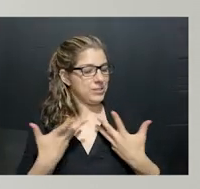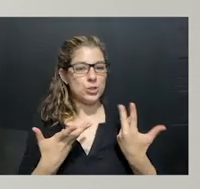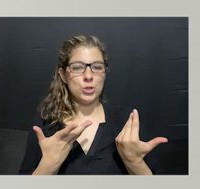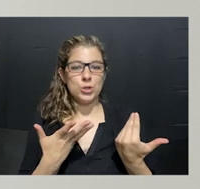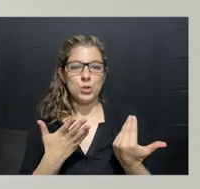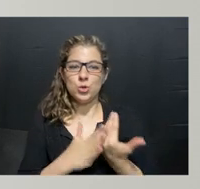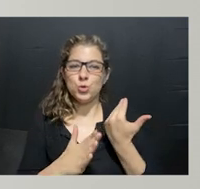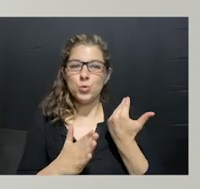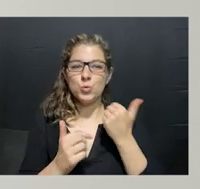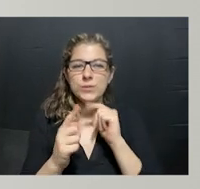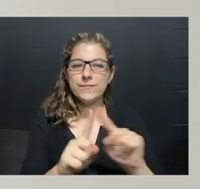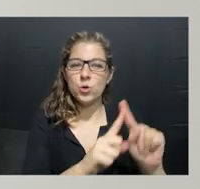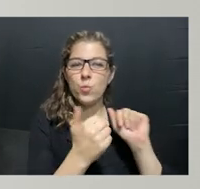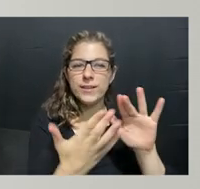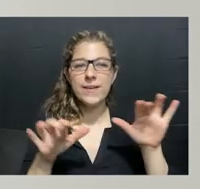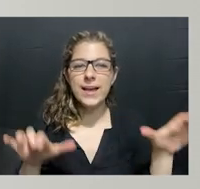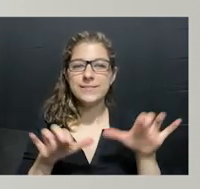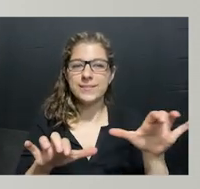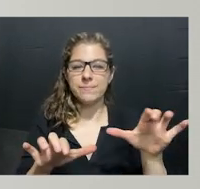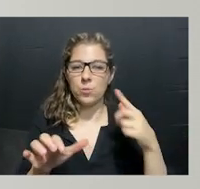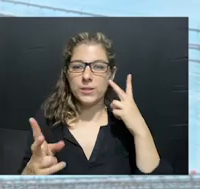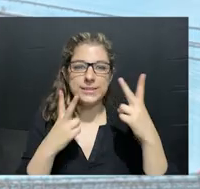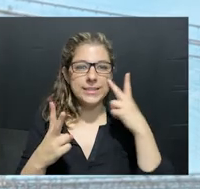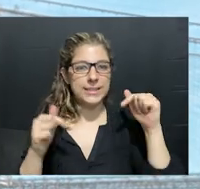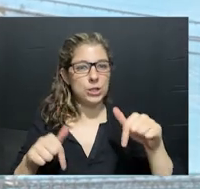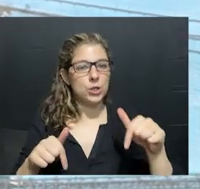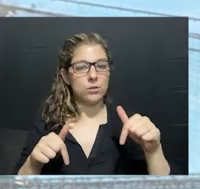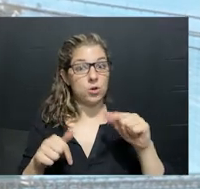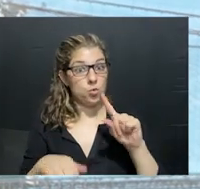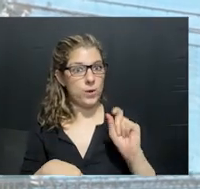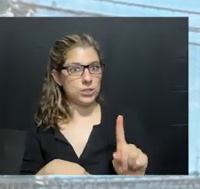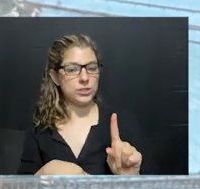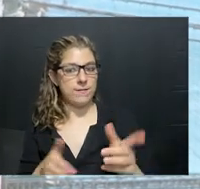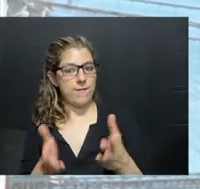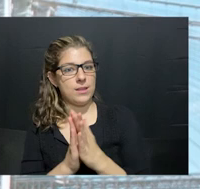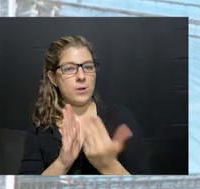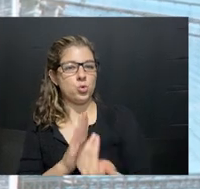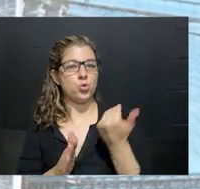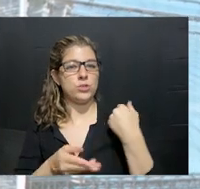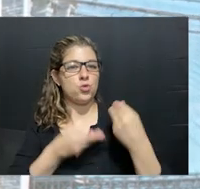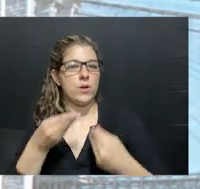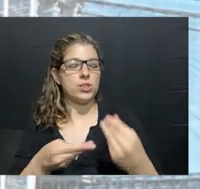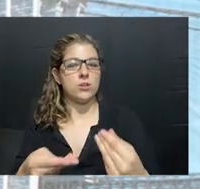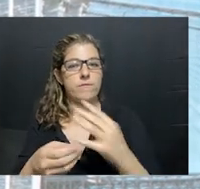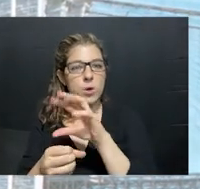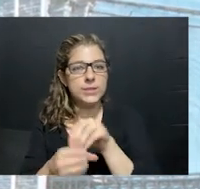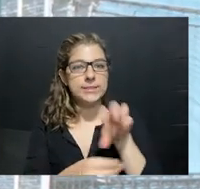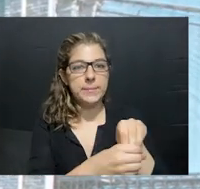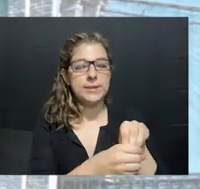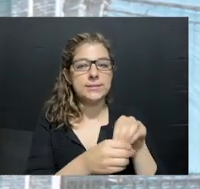the new forms of activism that we're seeing in this country. There are questions that are being asked by this new generation of